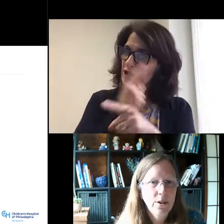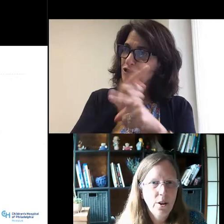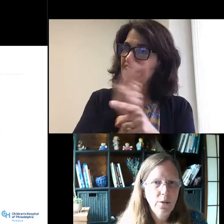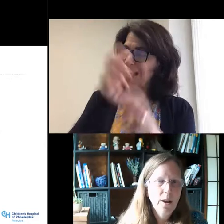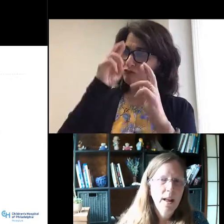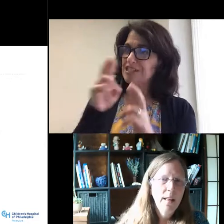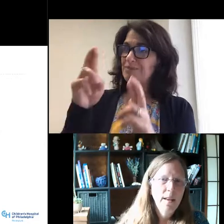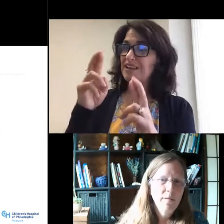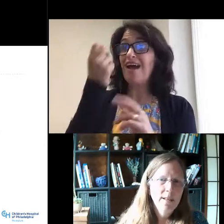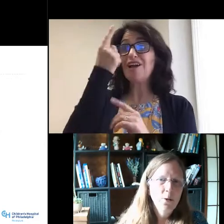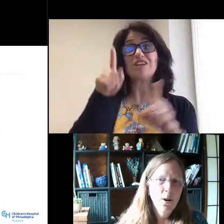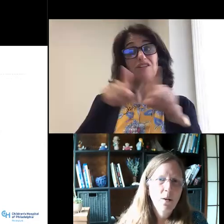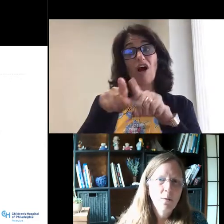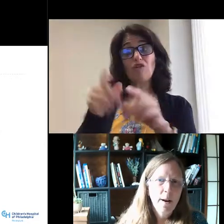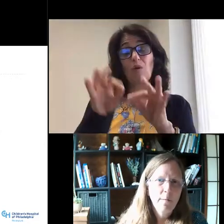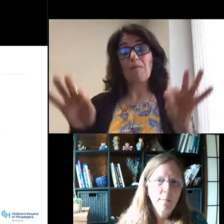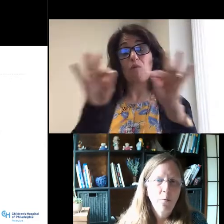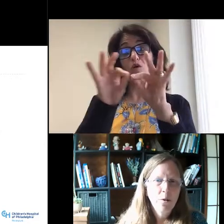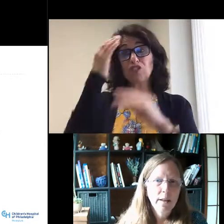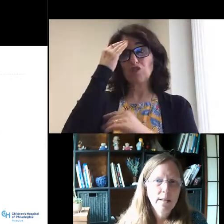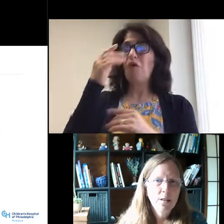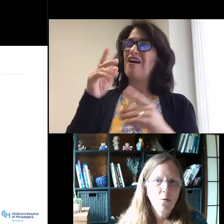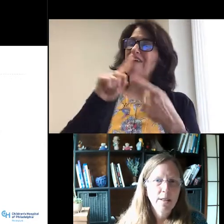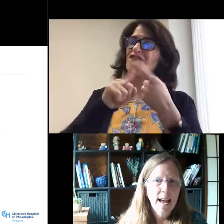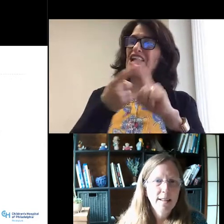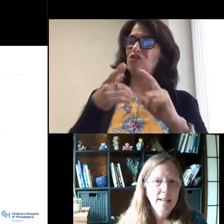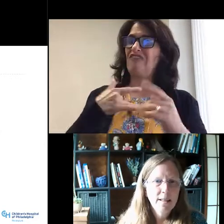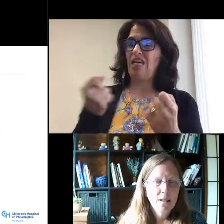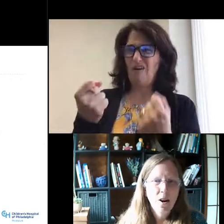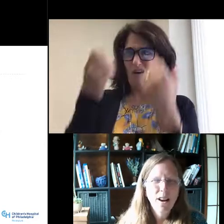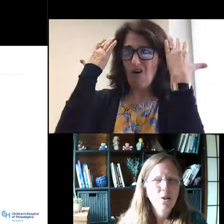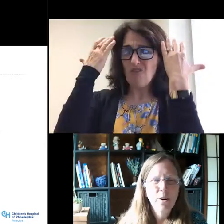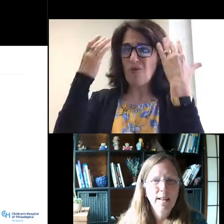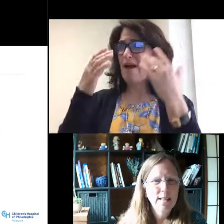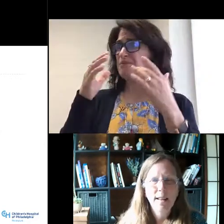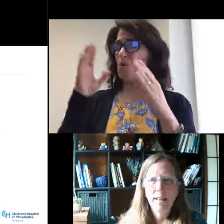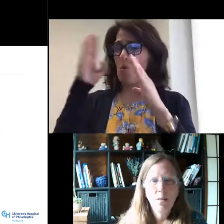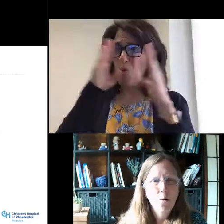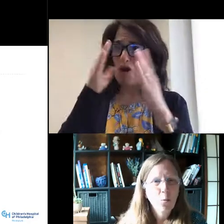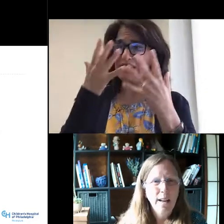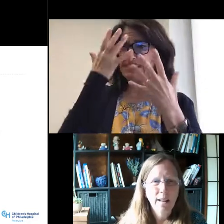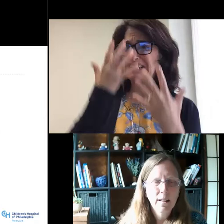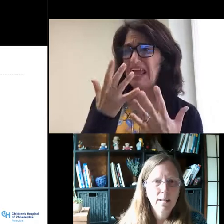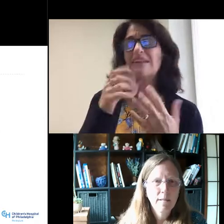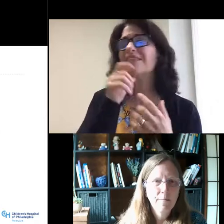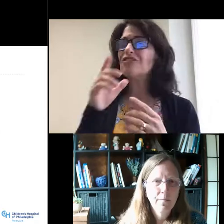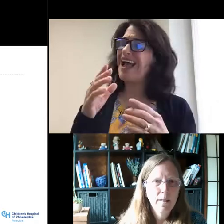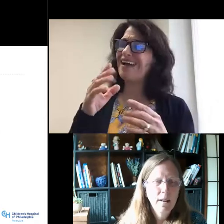important to know that friends who are overwhelmed by worries or sadness are not crazy or